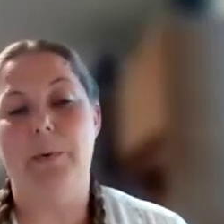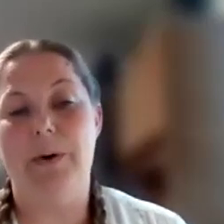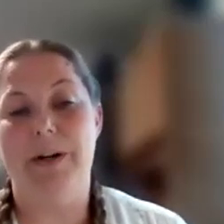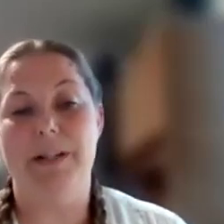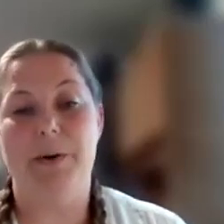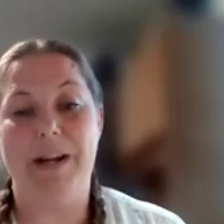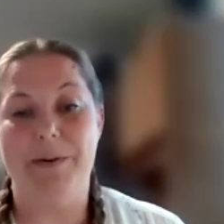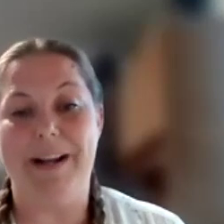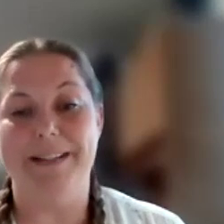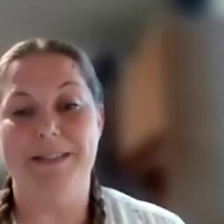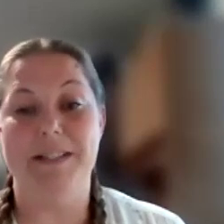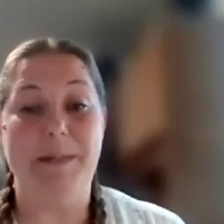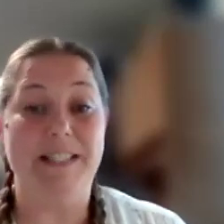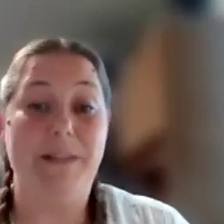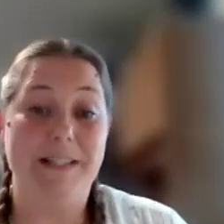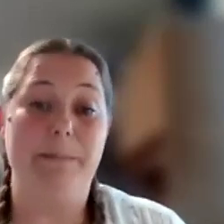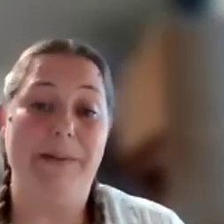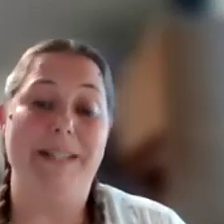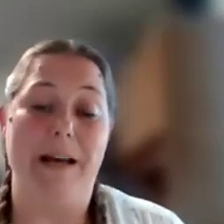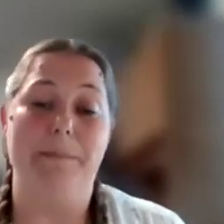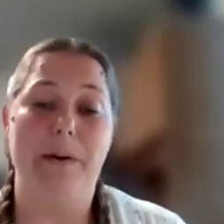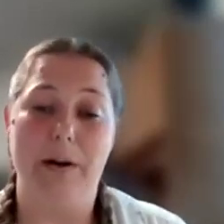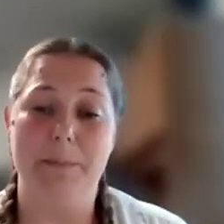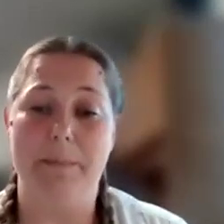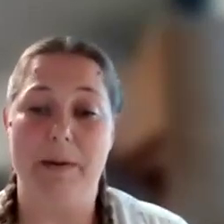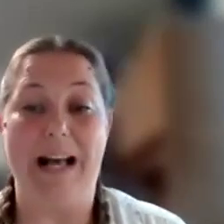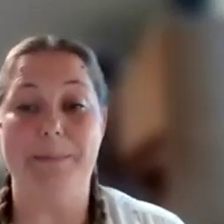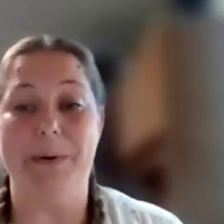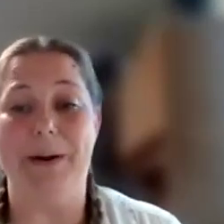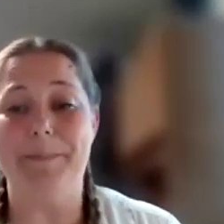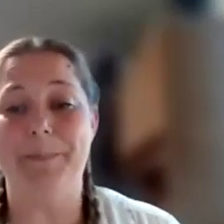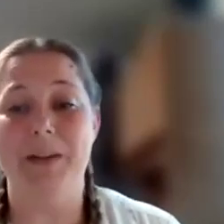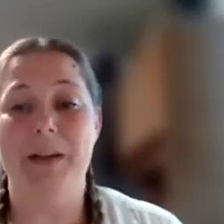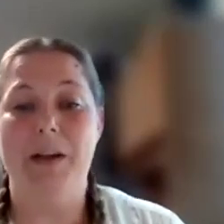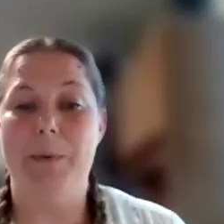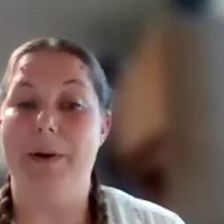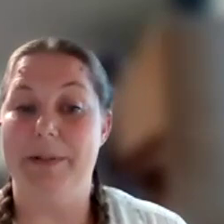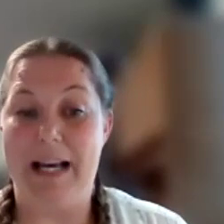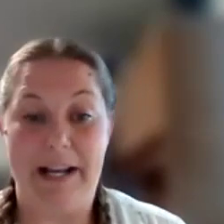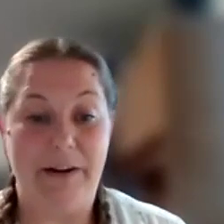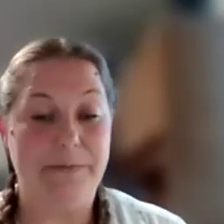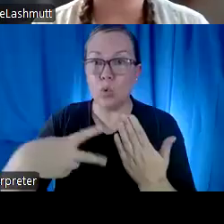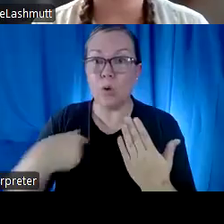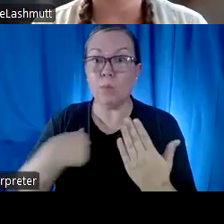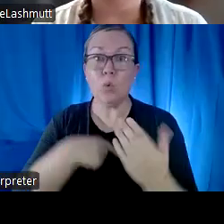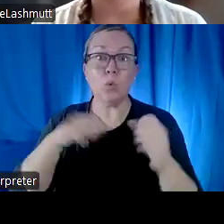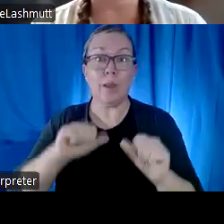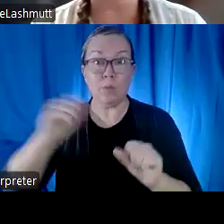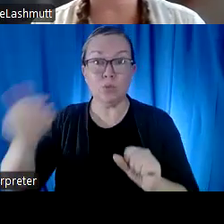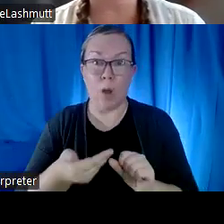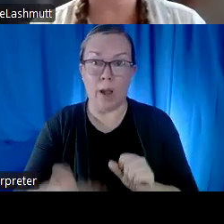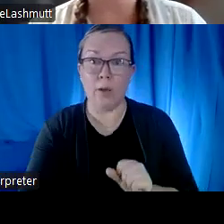we were awarded the CRATE grant to specifically build up our employment path program. We were able to hire a few more